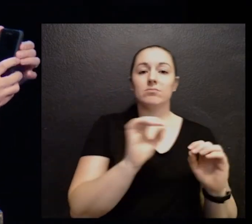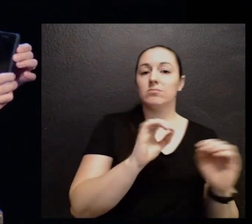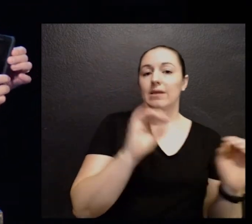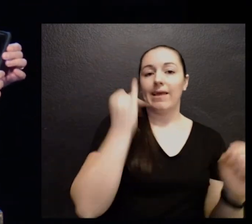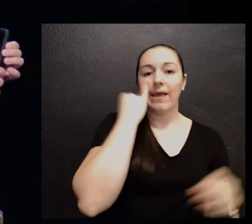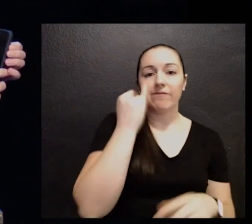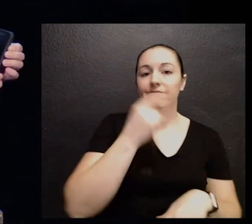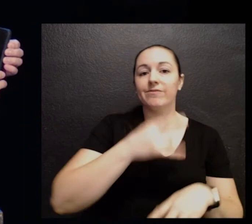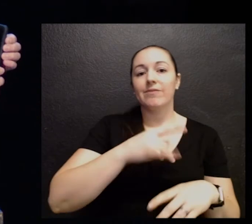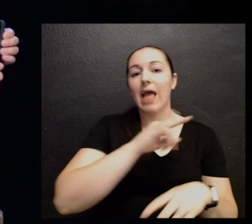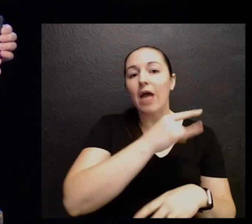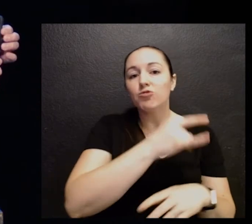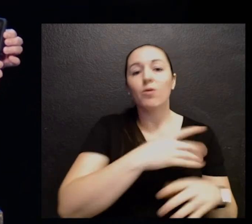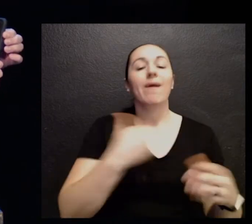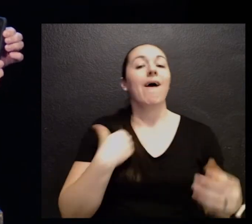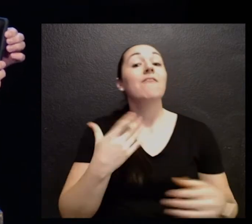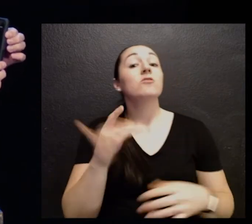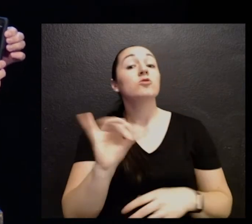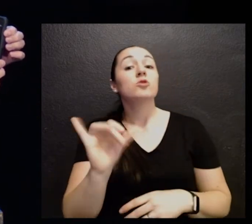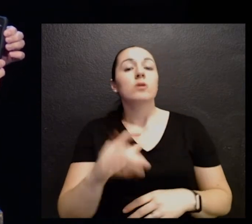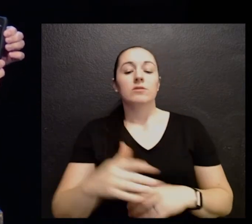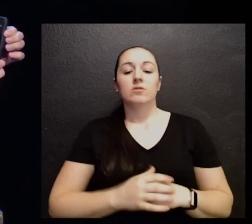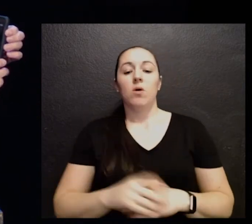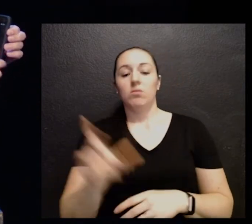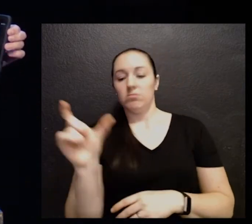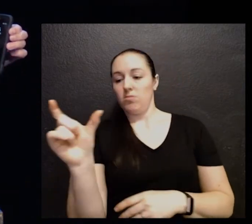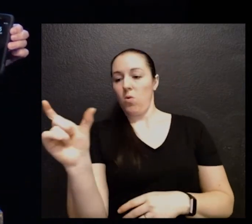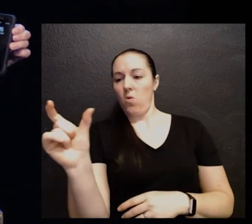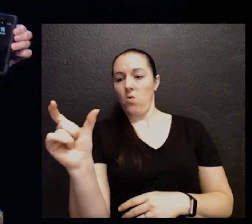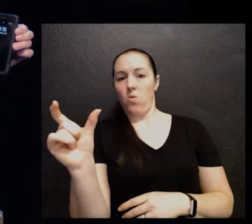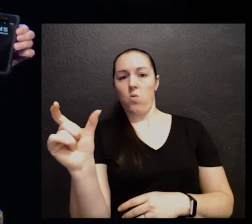you hold this side button for 3 seconds,